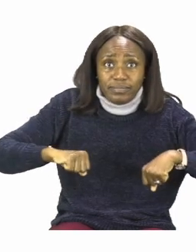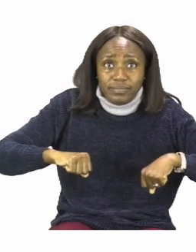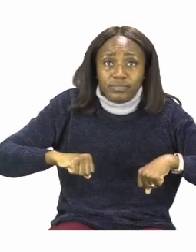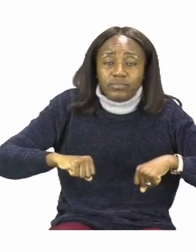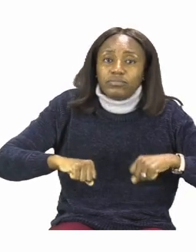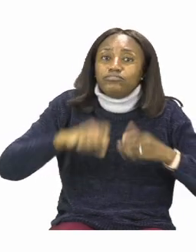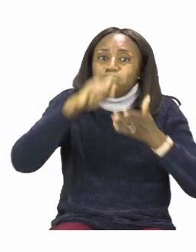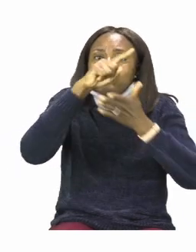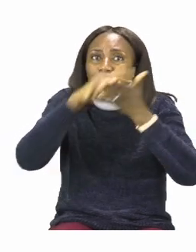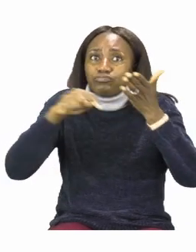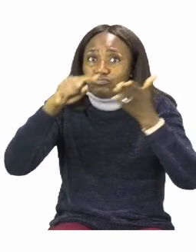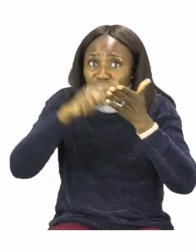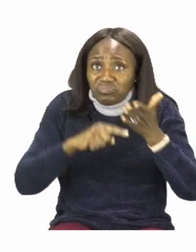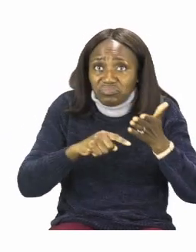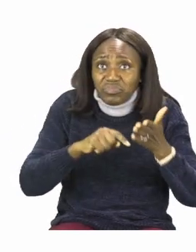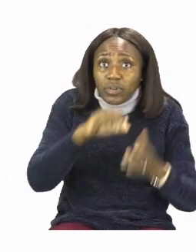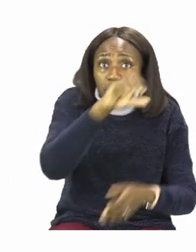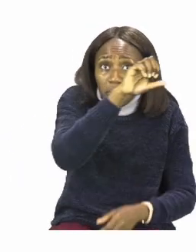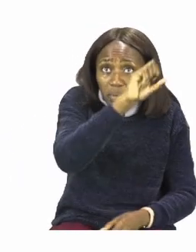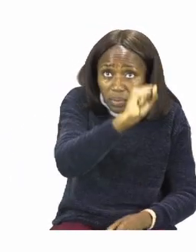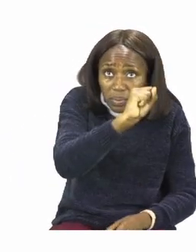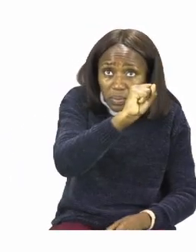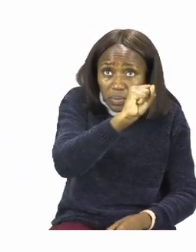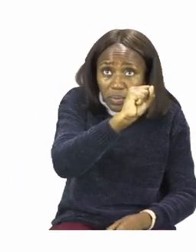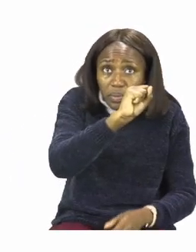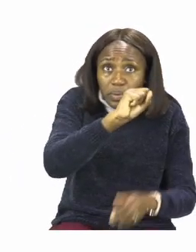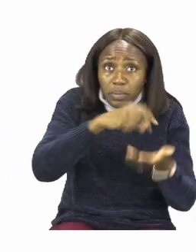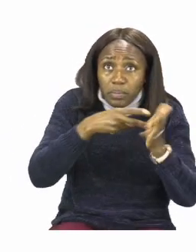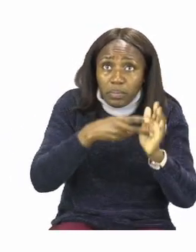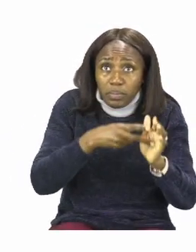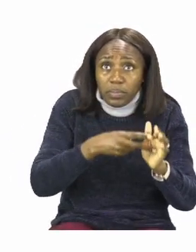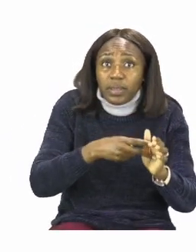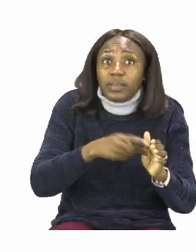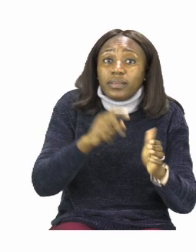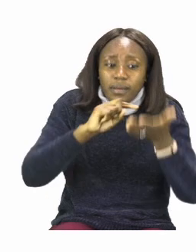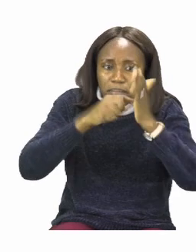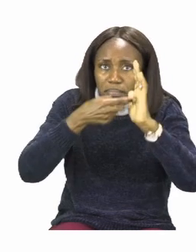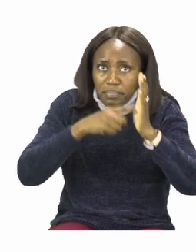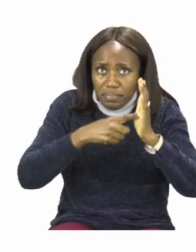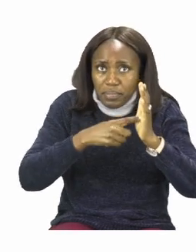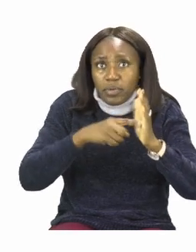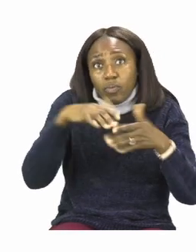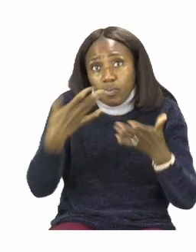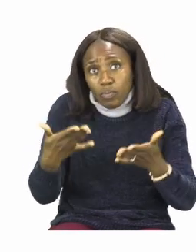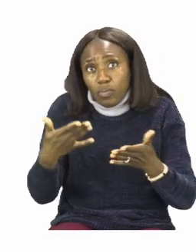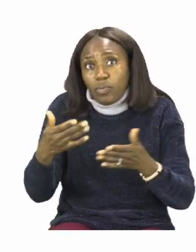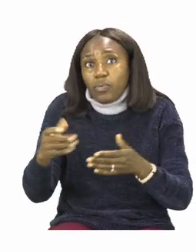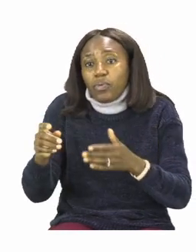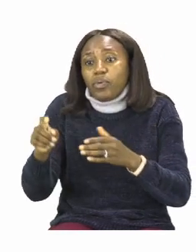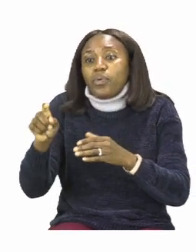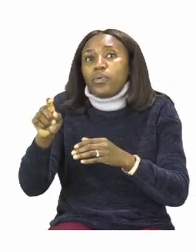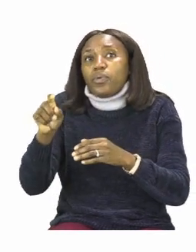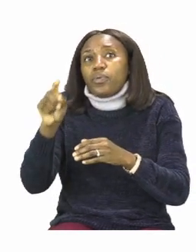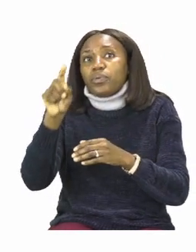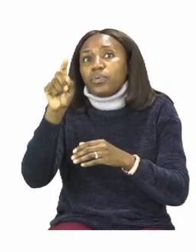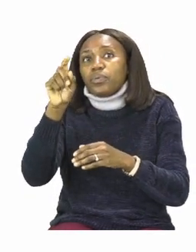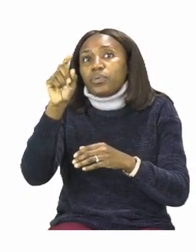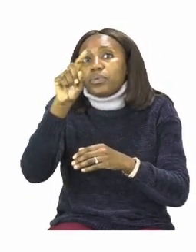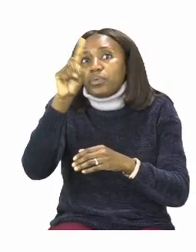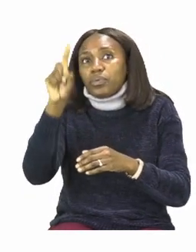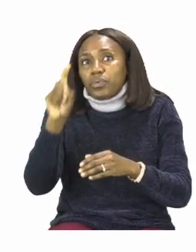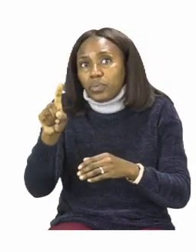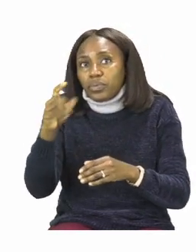cross in either the first box that is for a statement or a second box that is for a